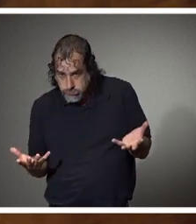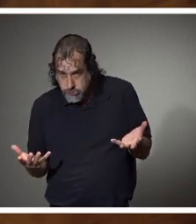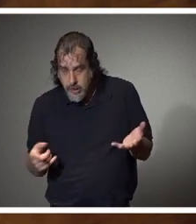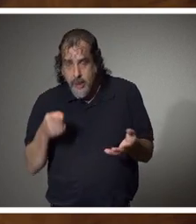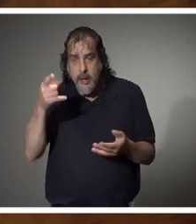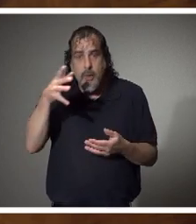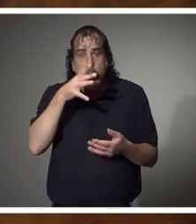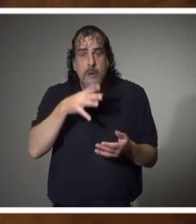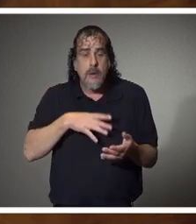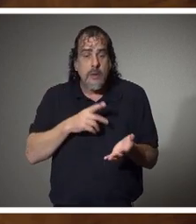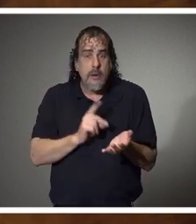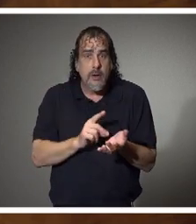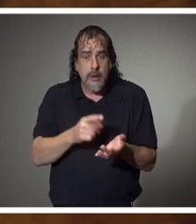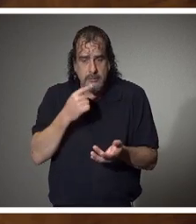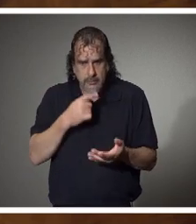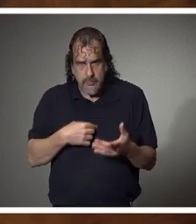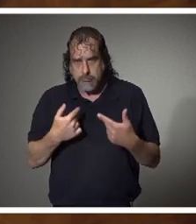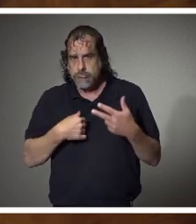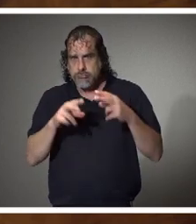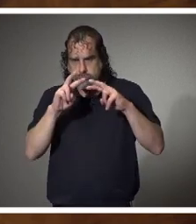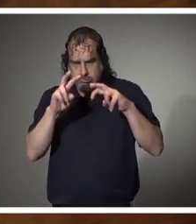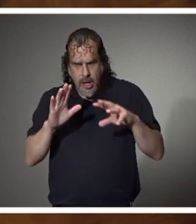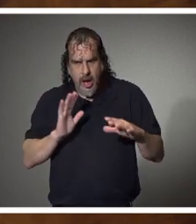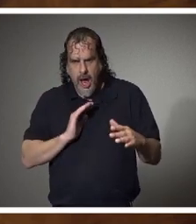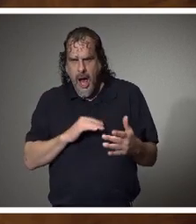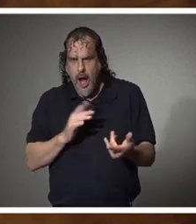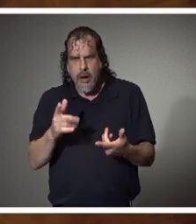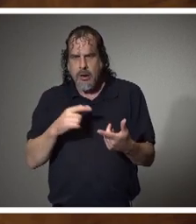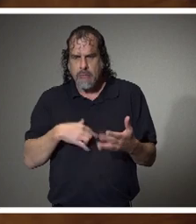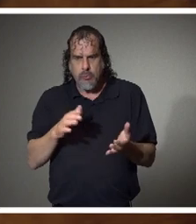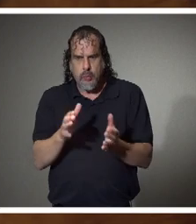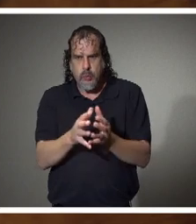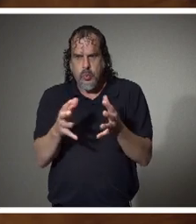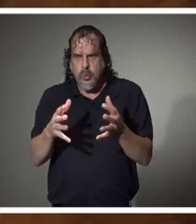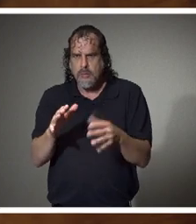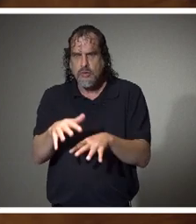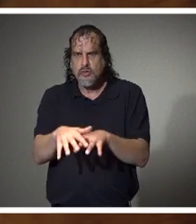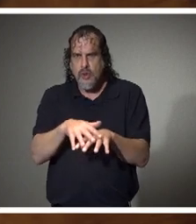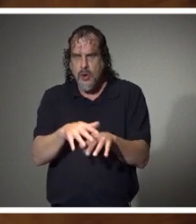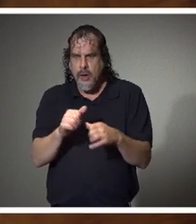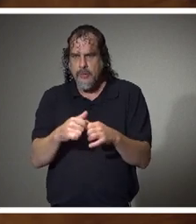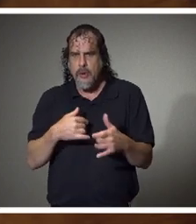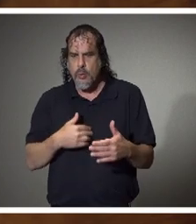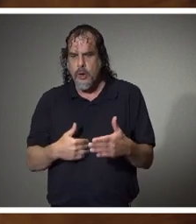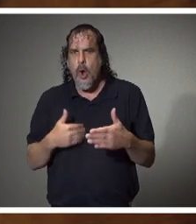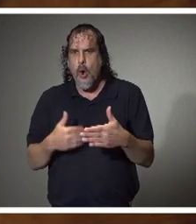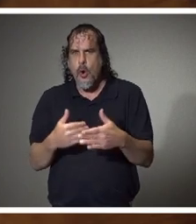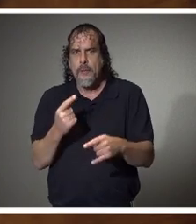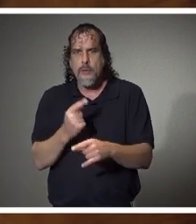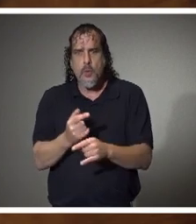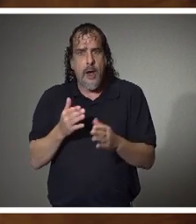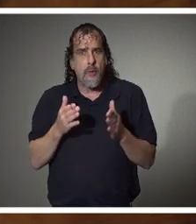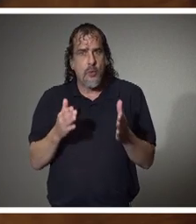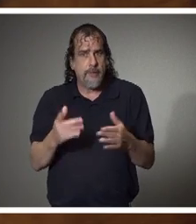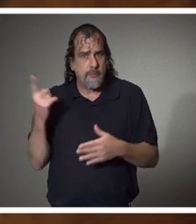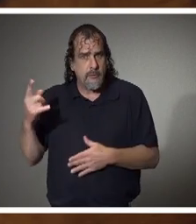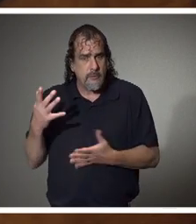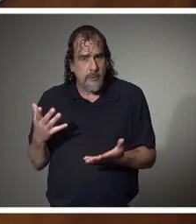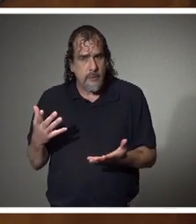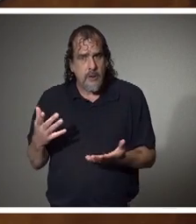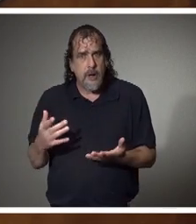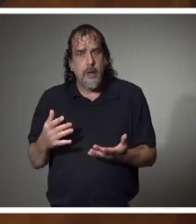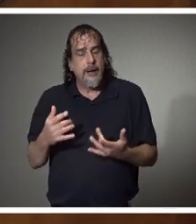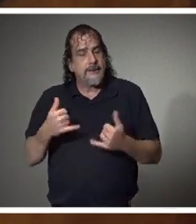She shared that she has studied our very low, slow growth and that we are approaching this the right way. It still